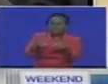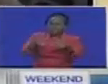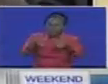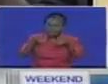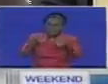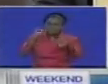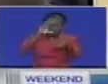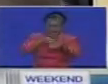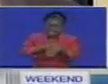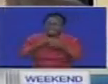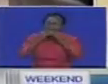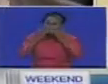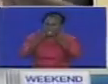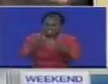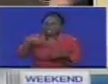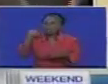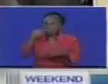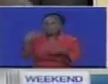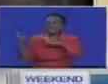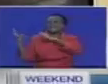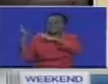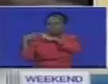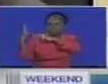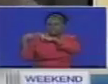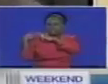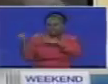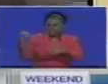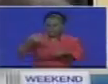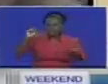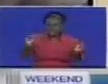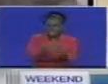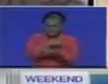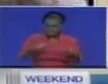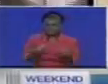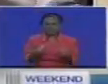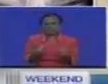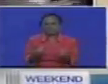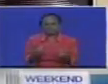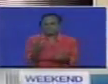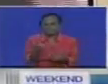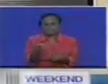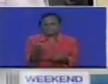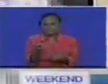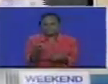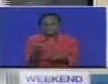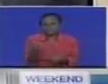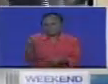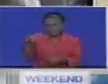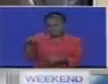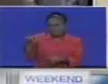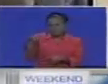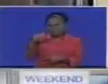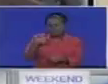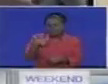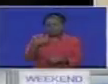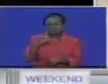for answers as to who could have done are such a barbaric. Ngunjiri, you had predicted